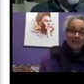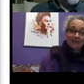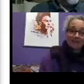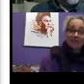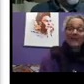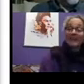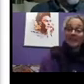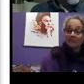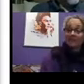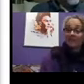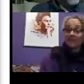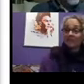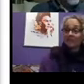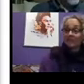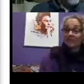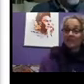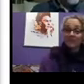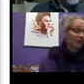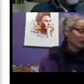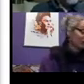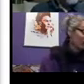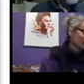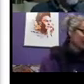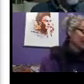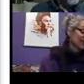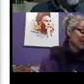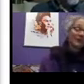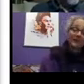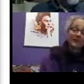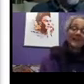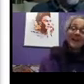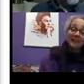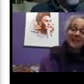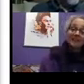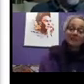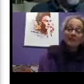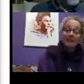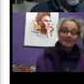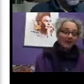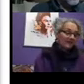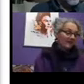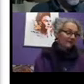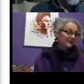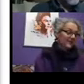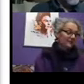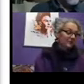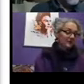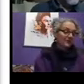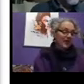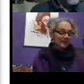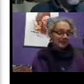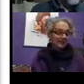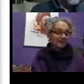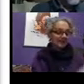have a spare room, even if that's used to store medical or mobility equipment, again, creates a barrier for disabled